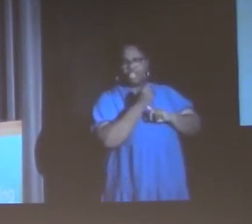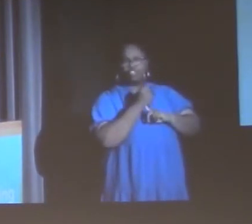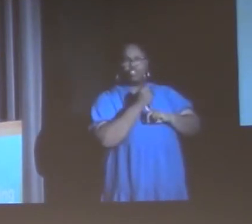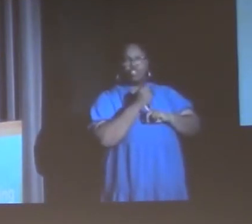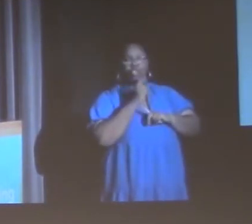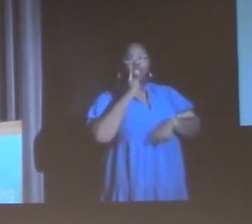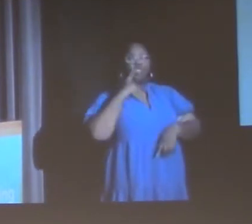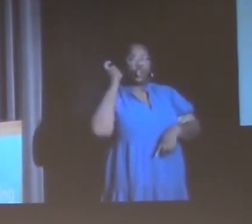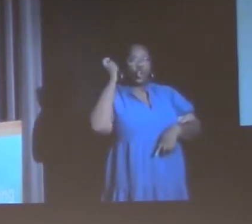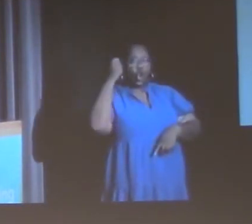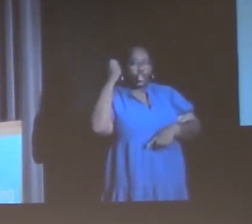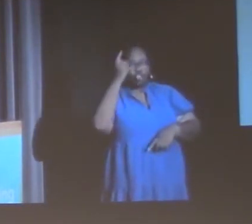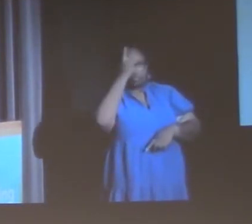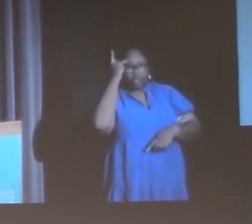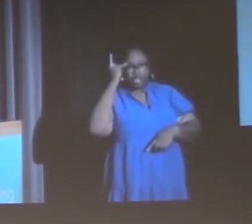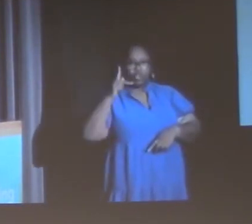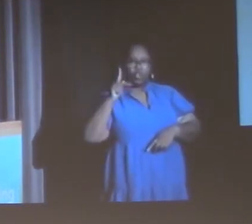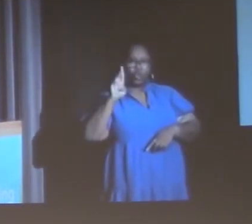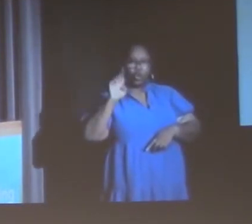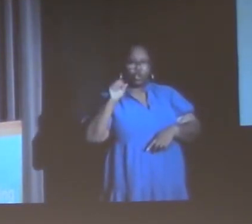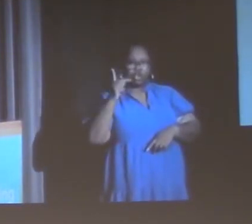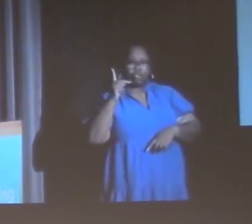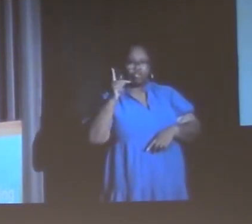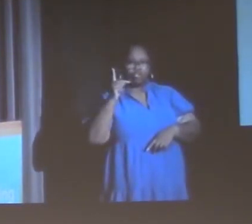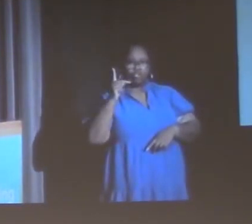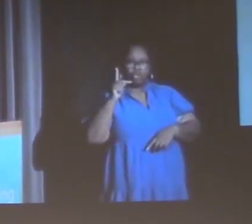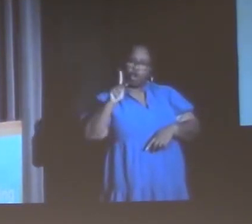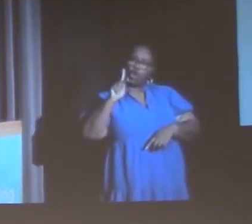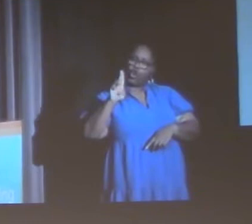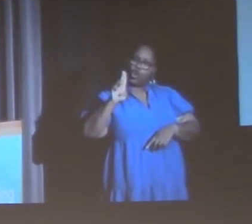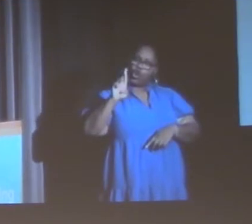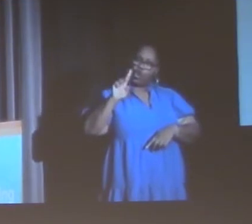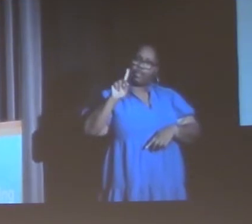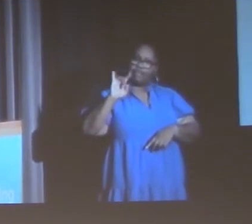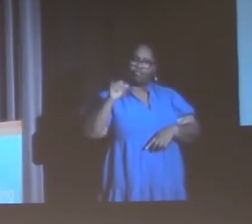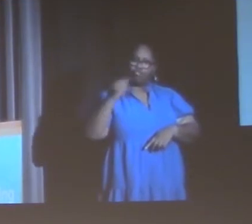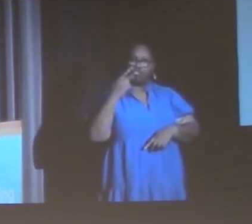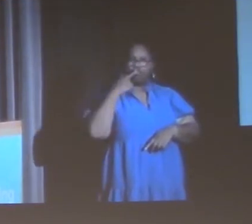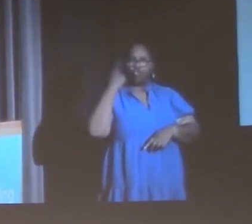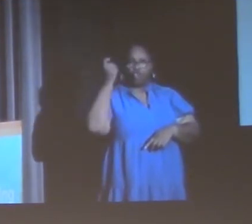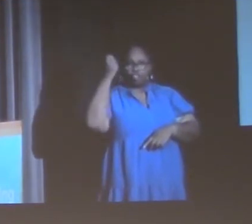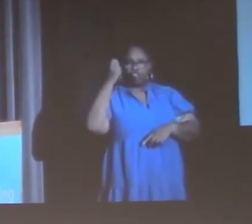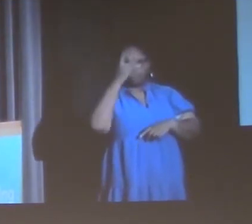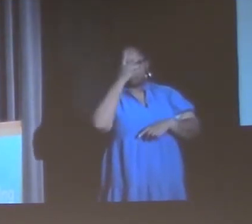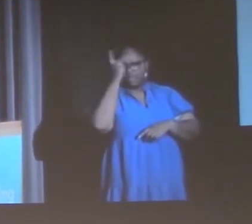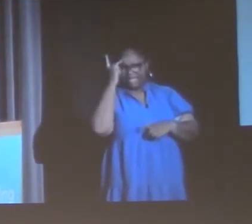prison, there is very much that sense of like